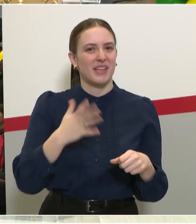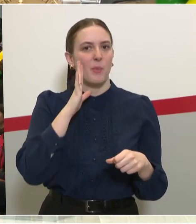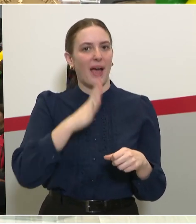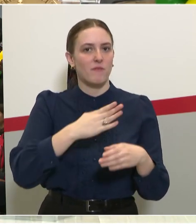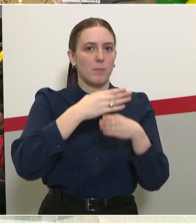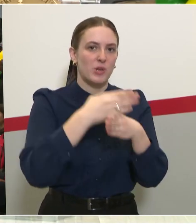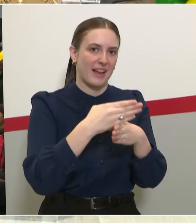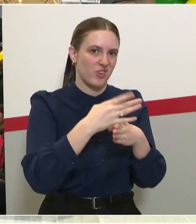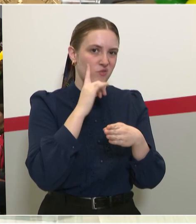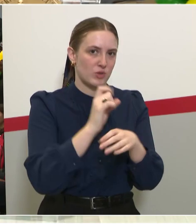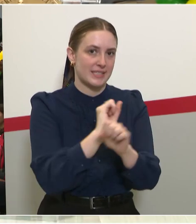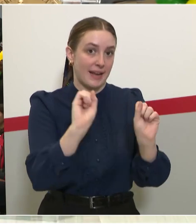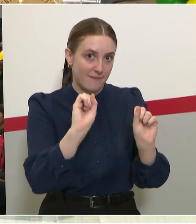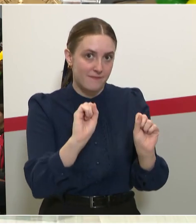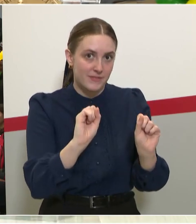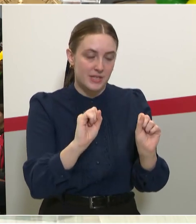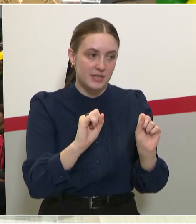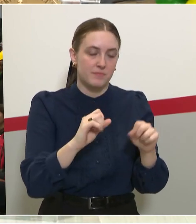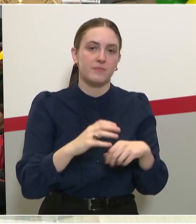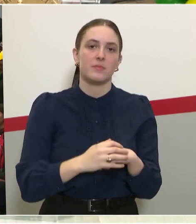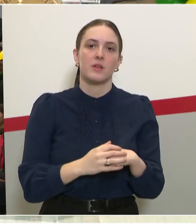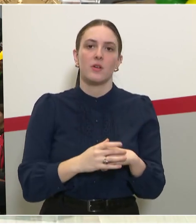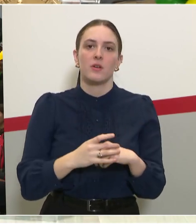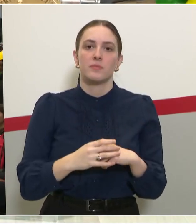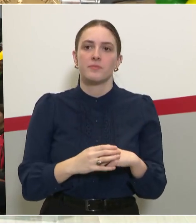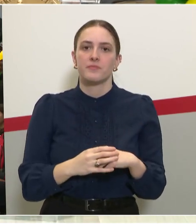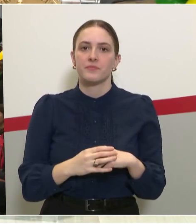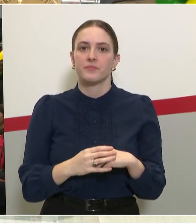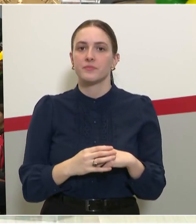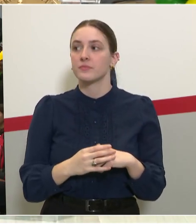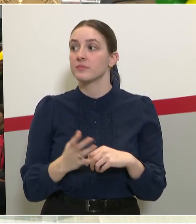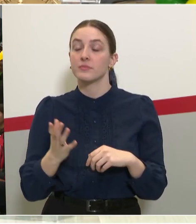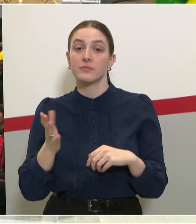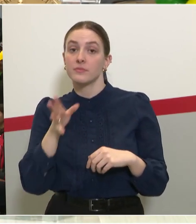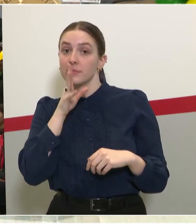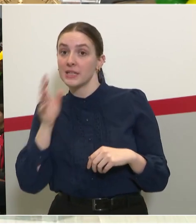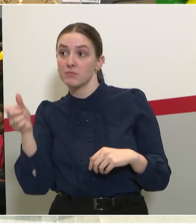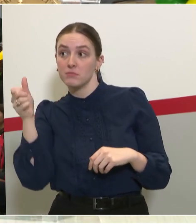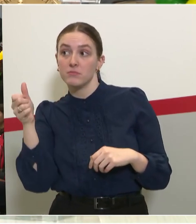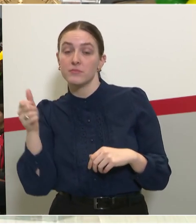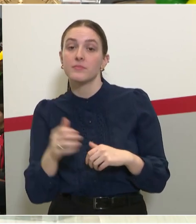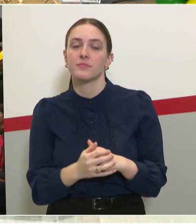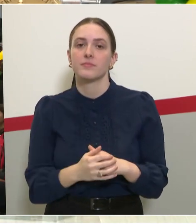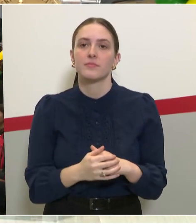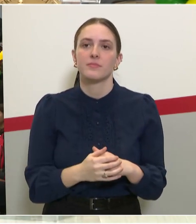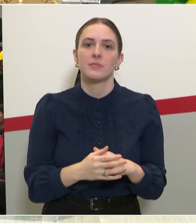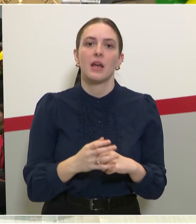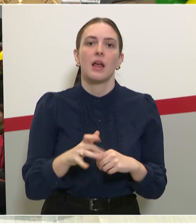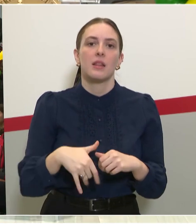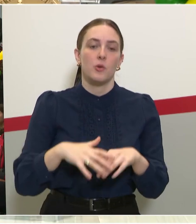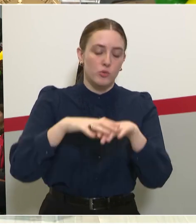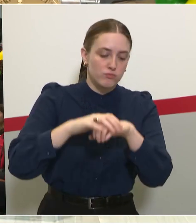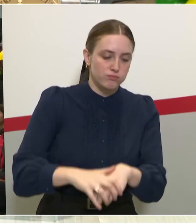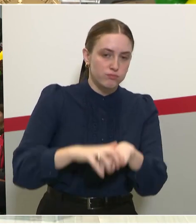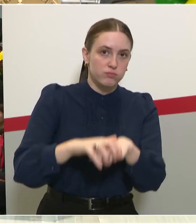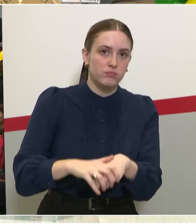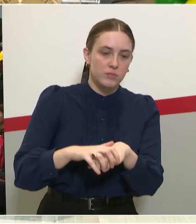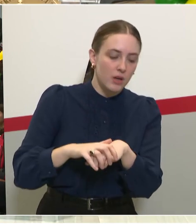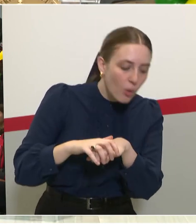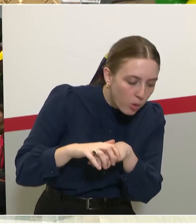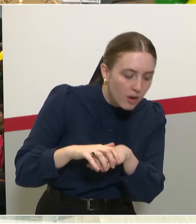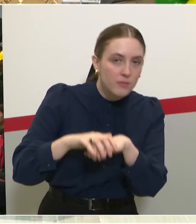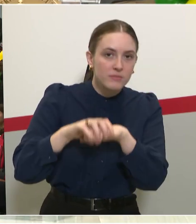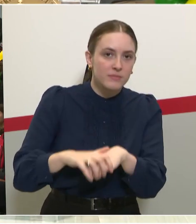like safety precautions, like mouth to mouth. And then you repeat the cycle until emergency services